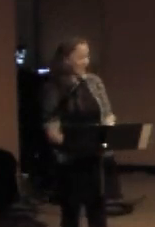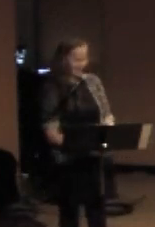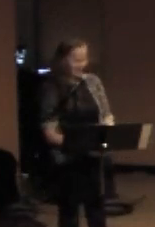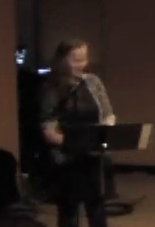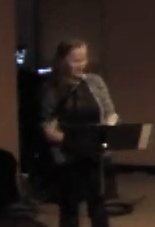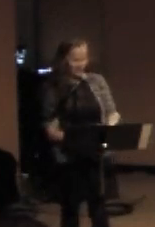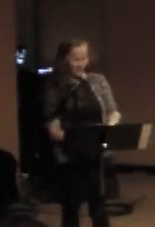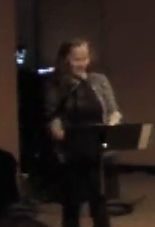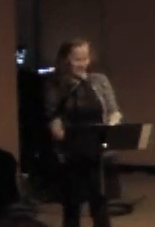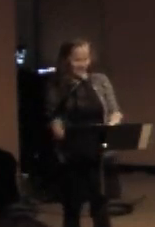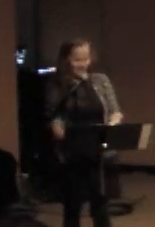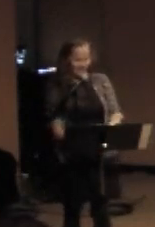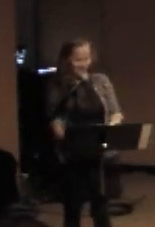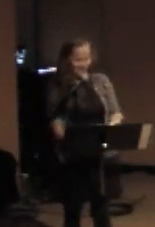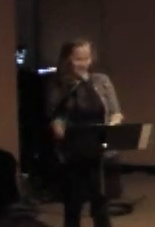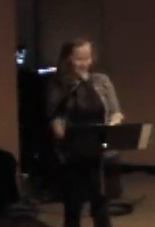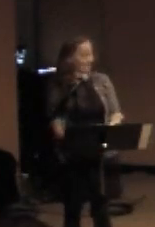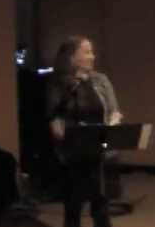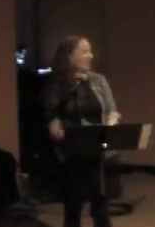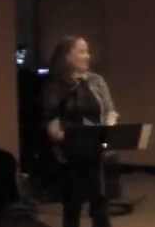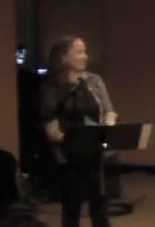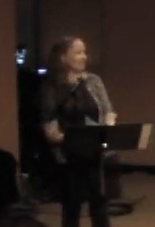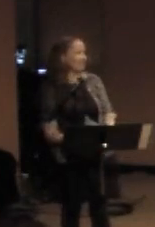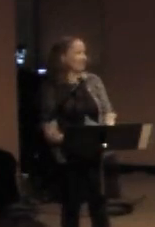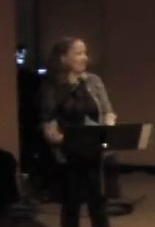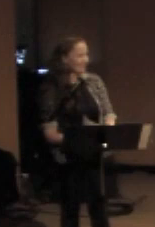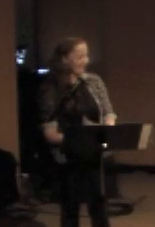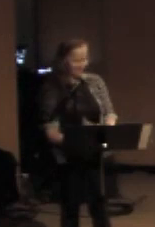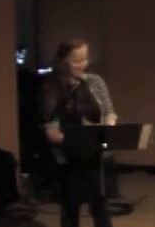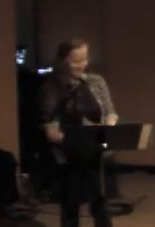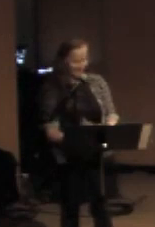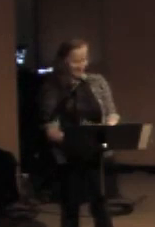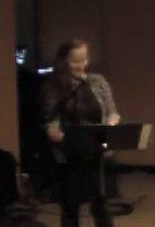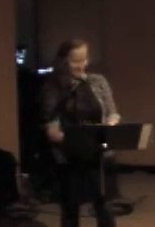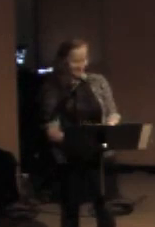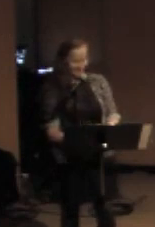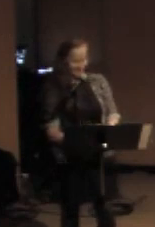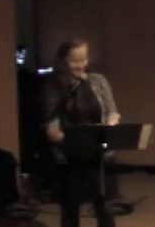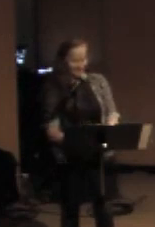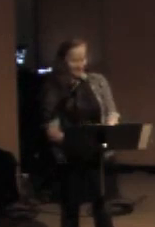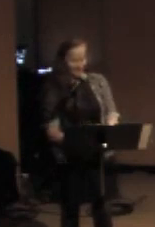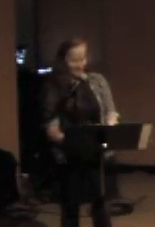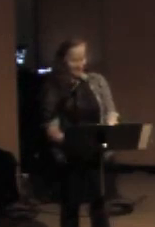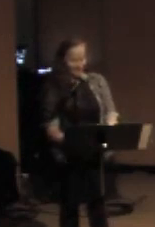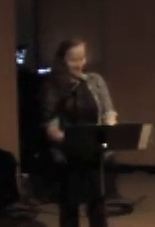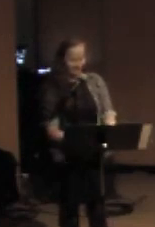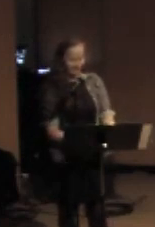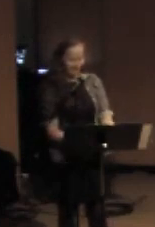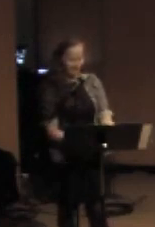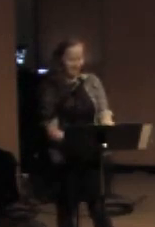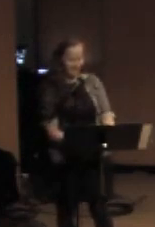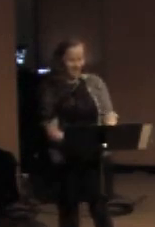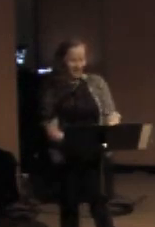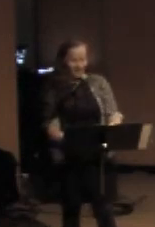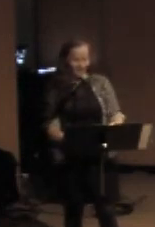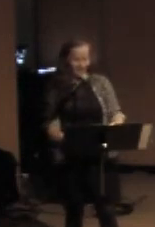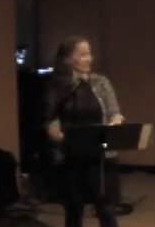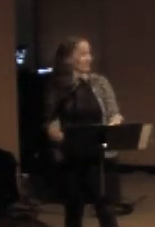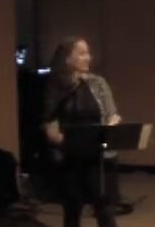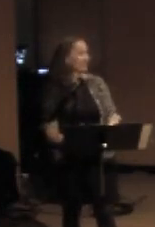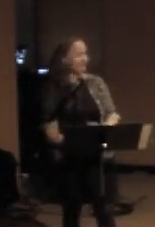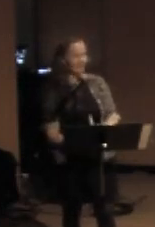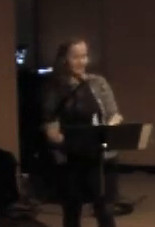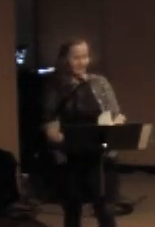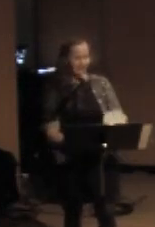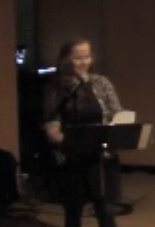living what do you think nice or what it's not bad at all yeah I got